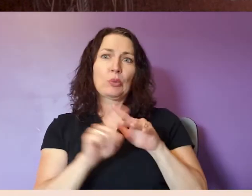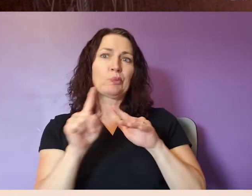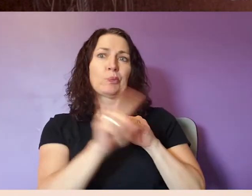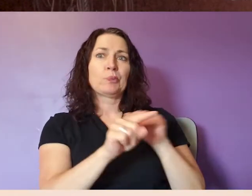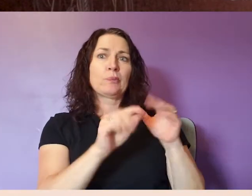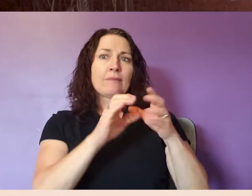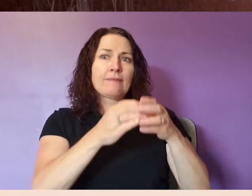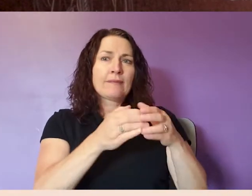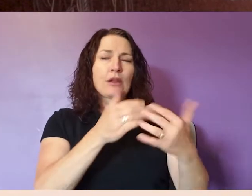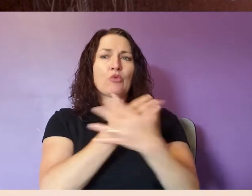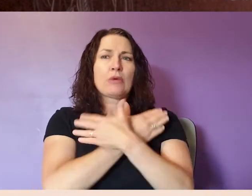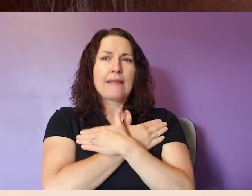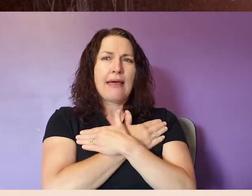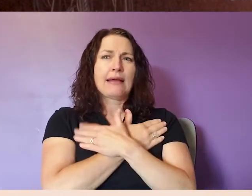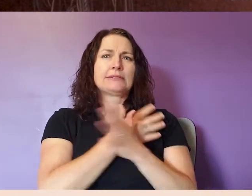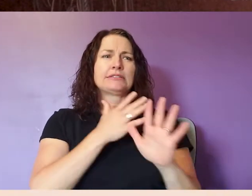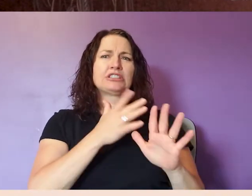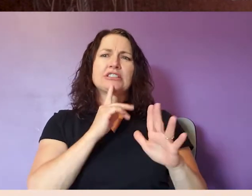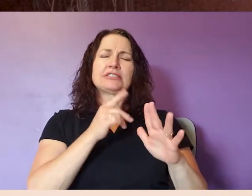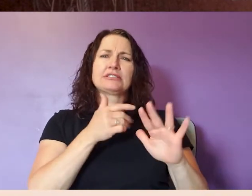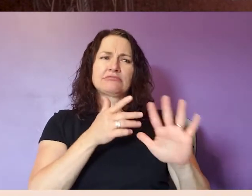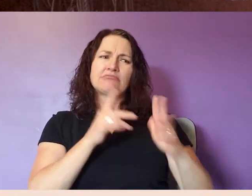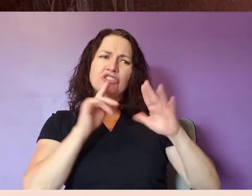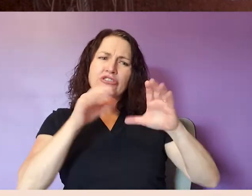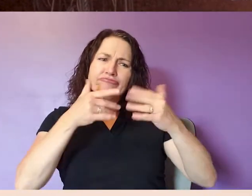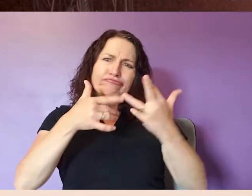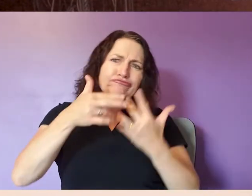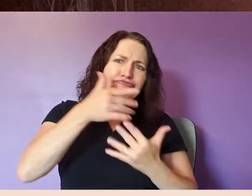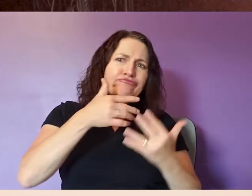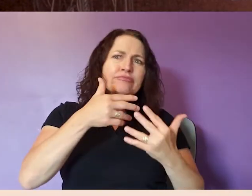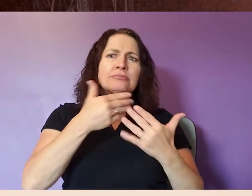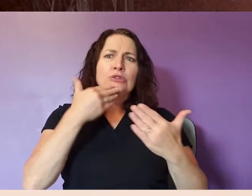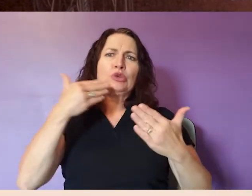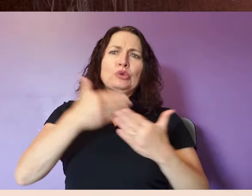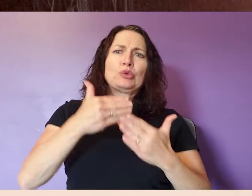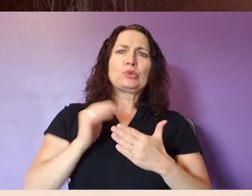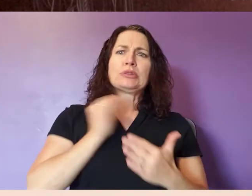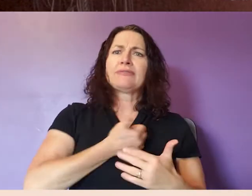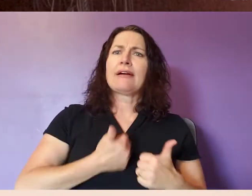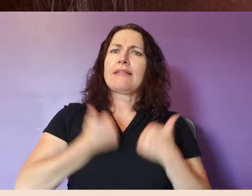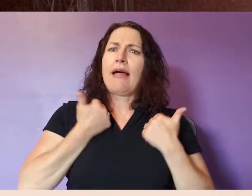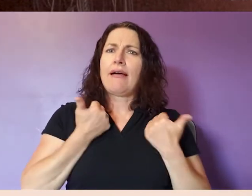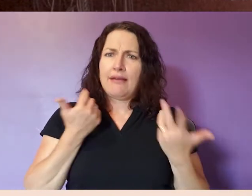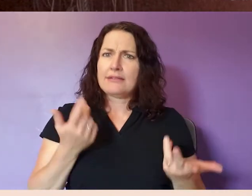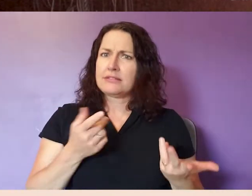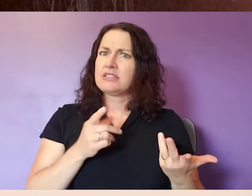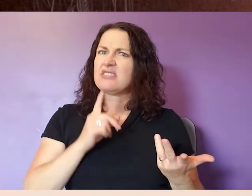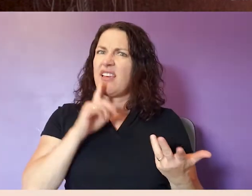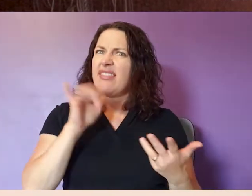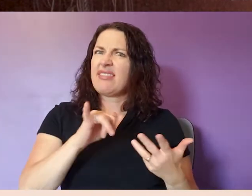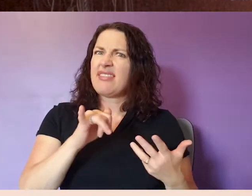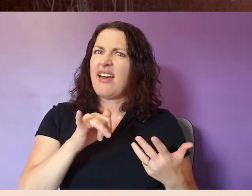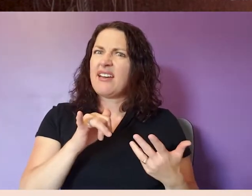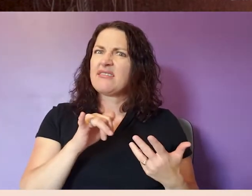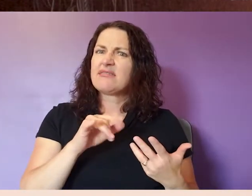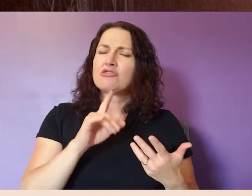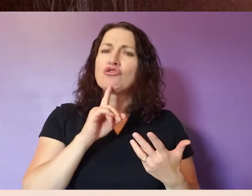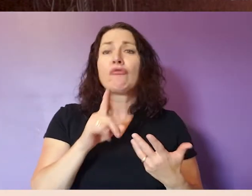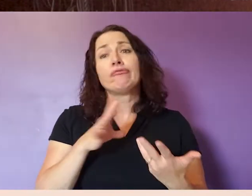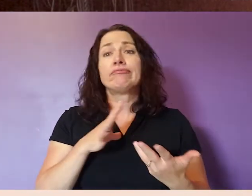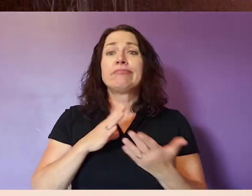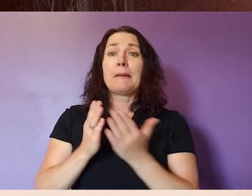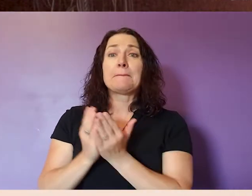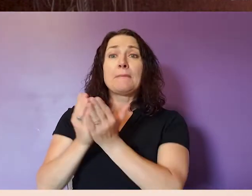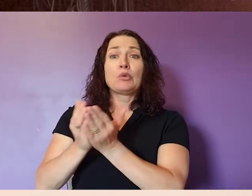relax in the goodness of our lives and the goodness of what we're doing so they get in the boat